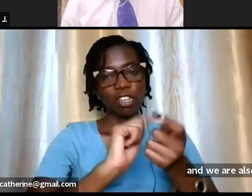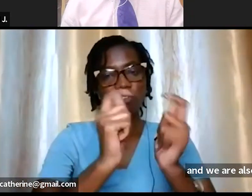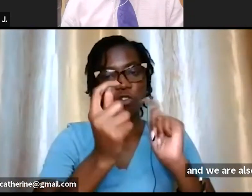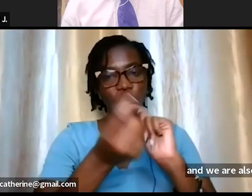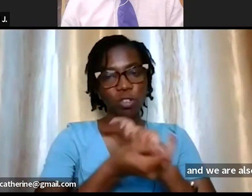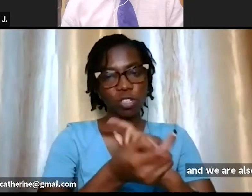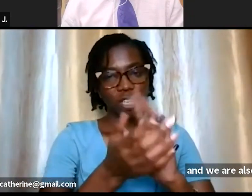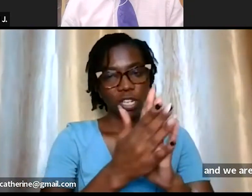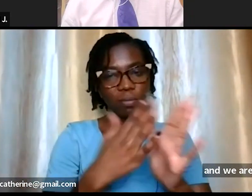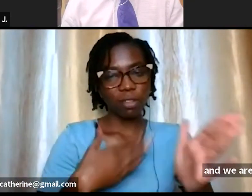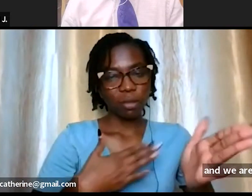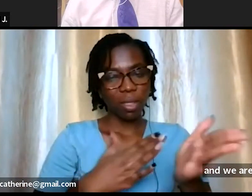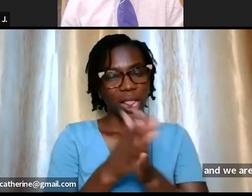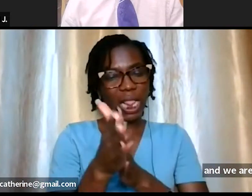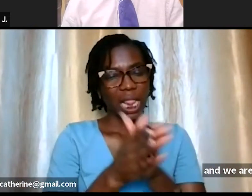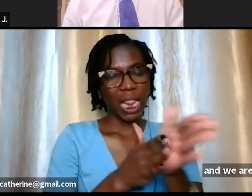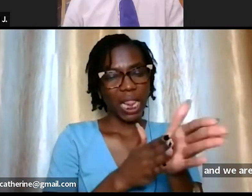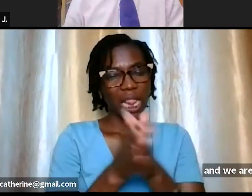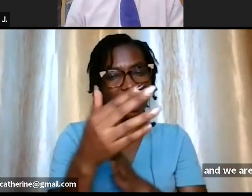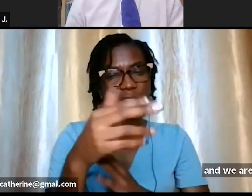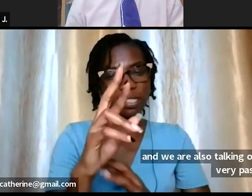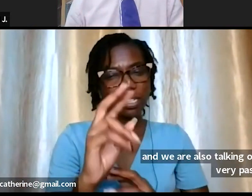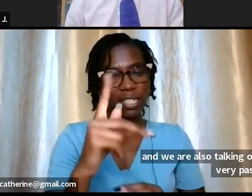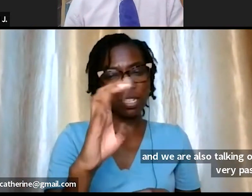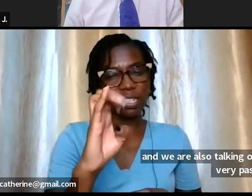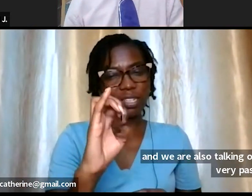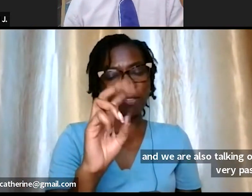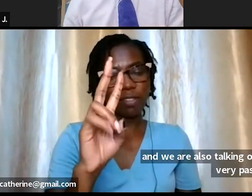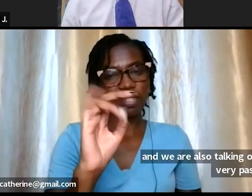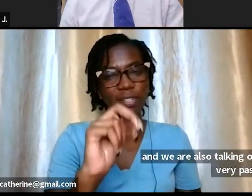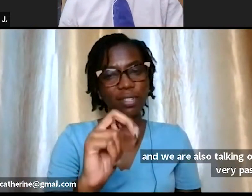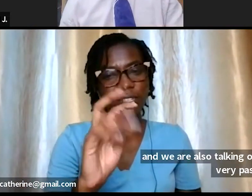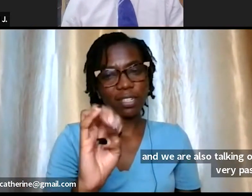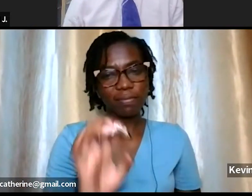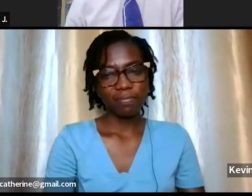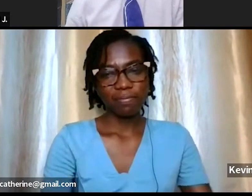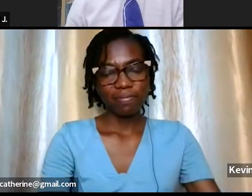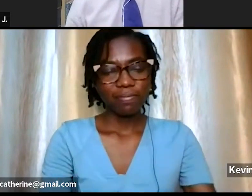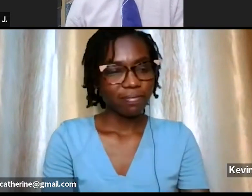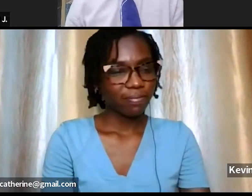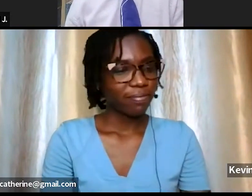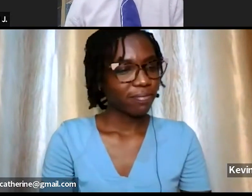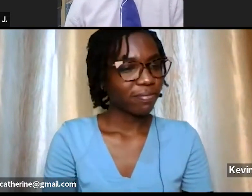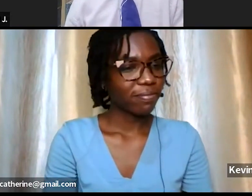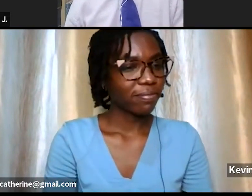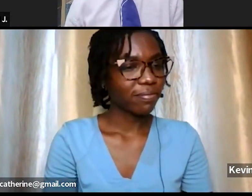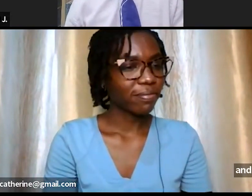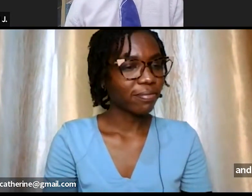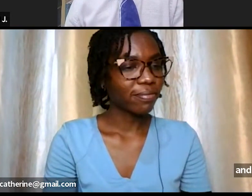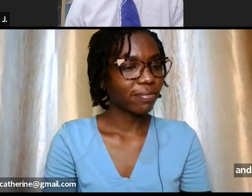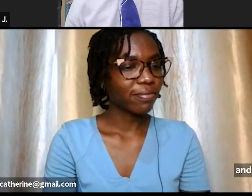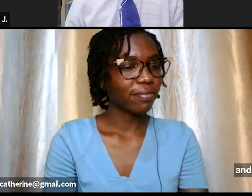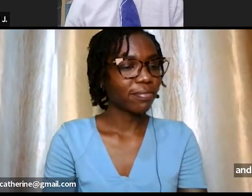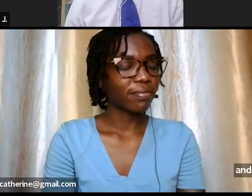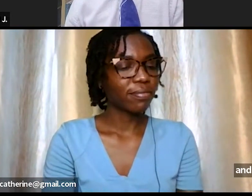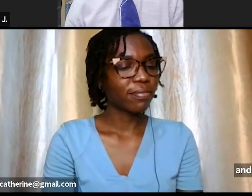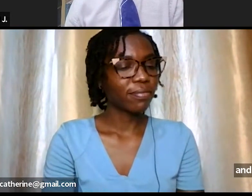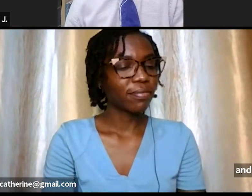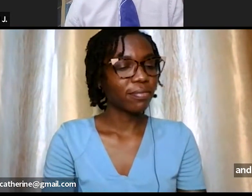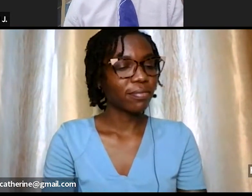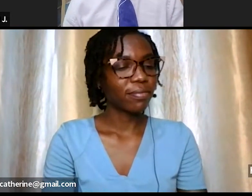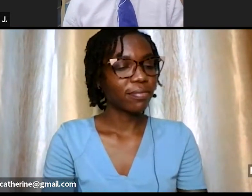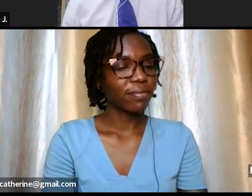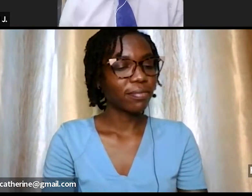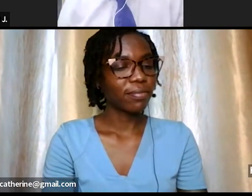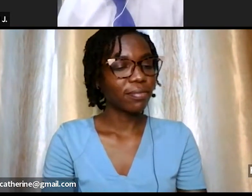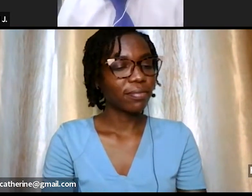very passionate about HR, Kevin. And yes, and what to add? Grace, Yes. I was just